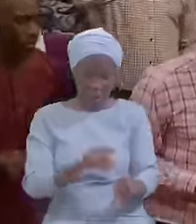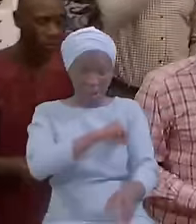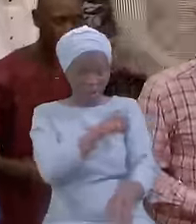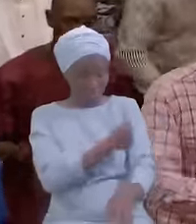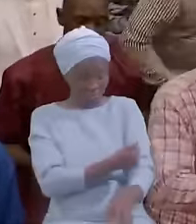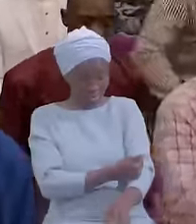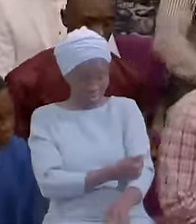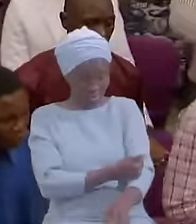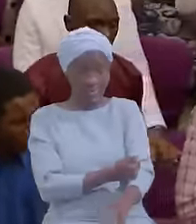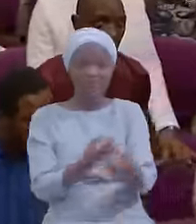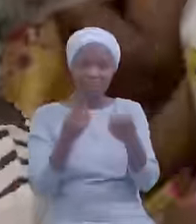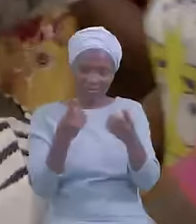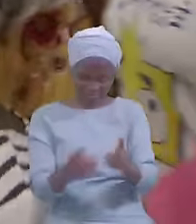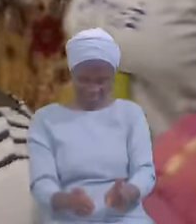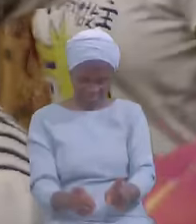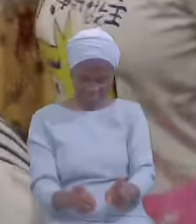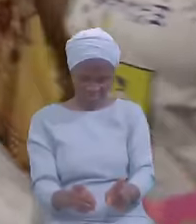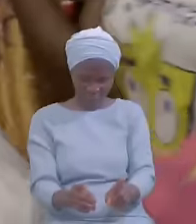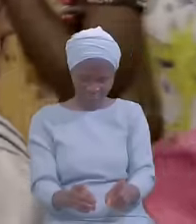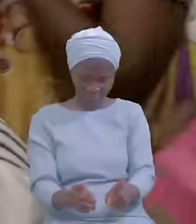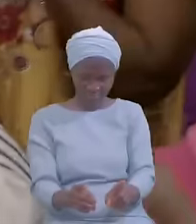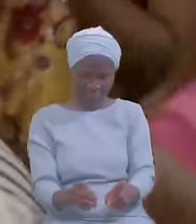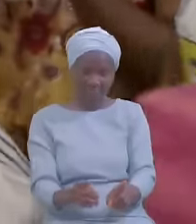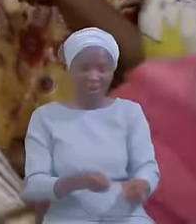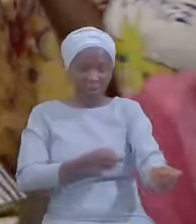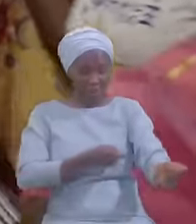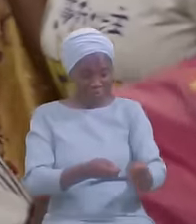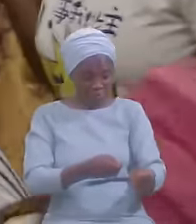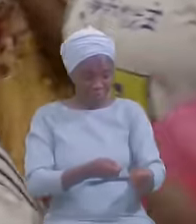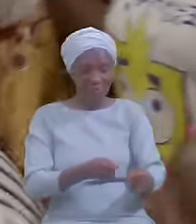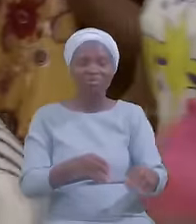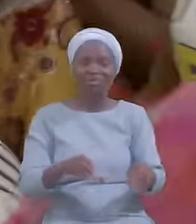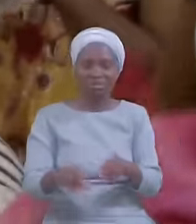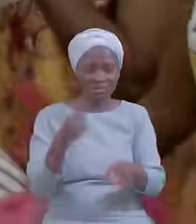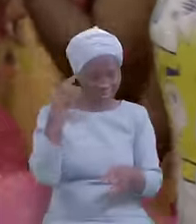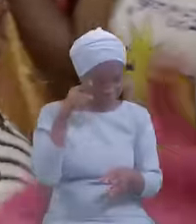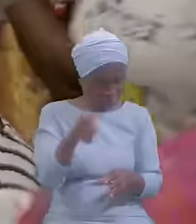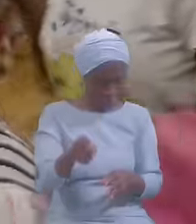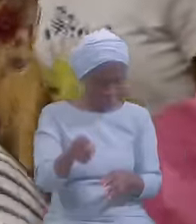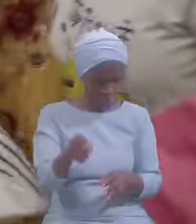Authority, done. Dominion, done.